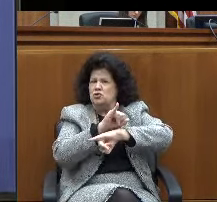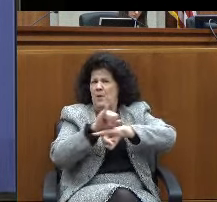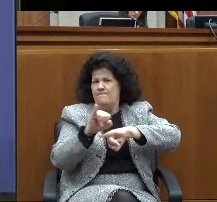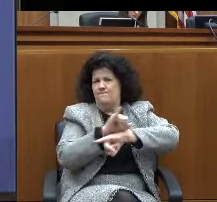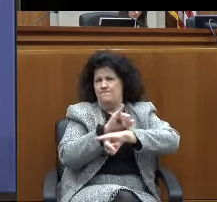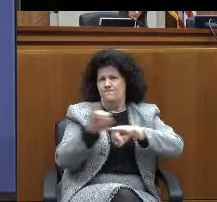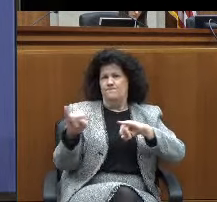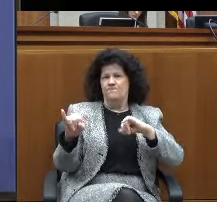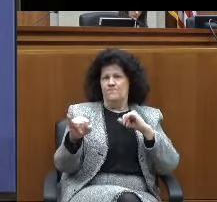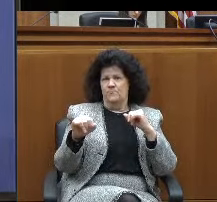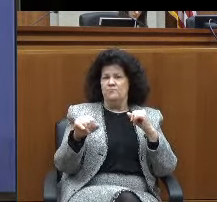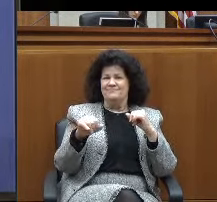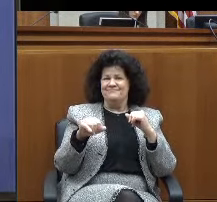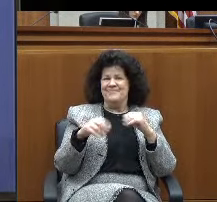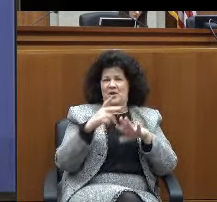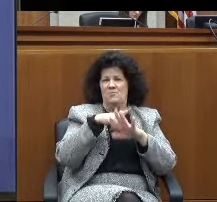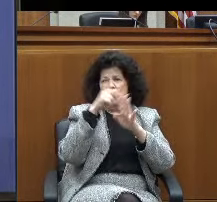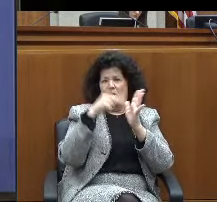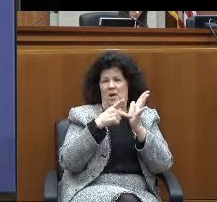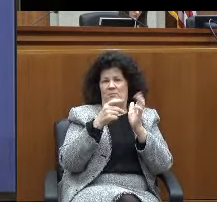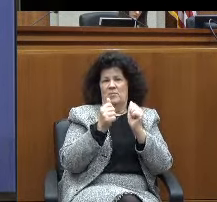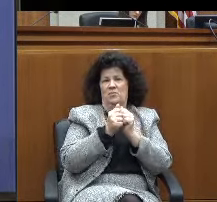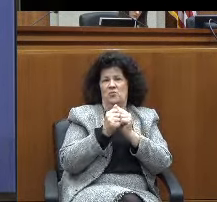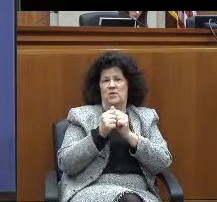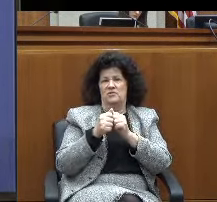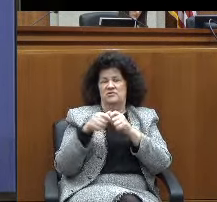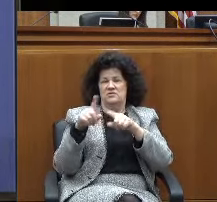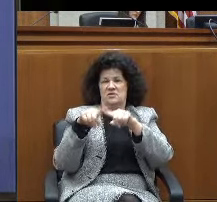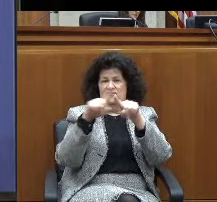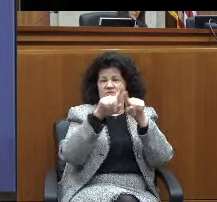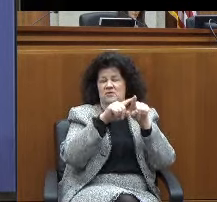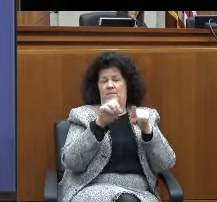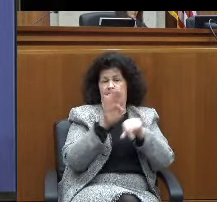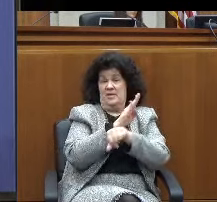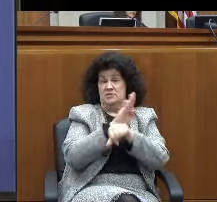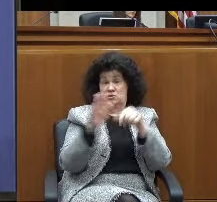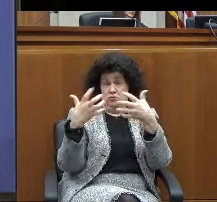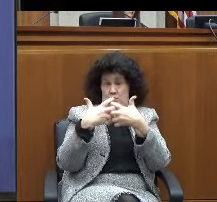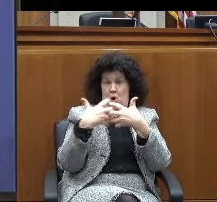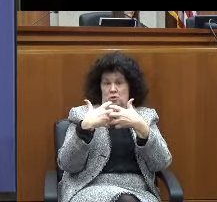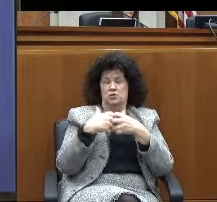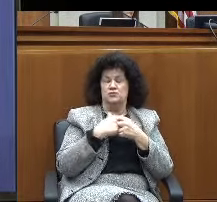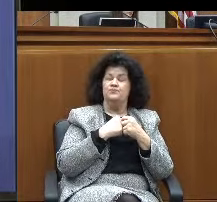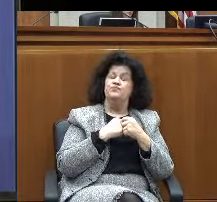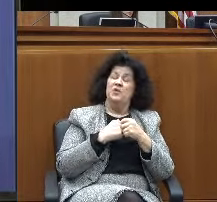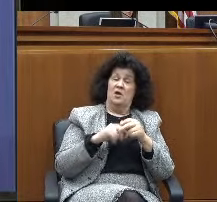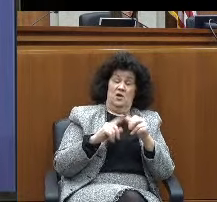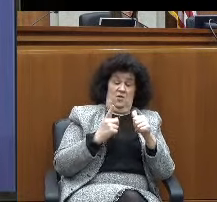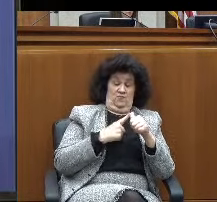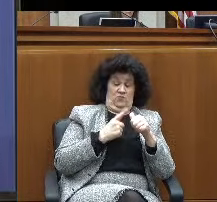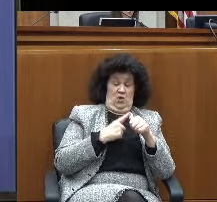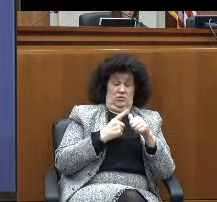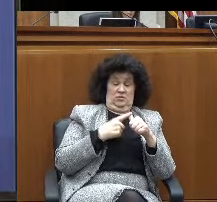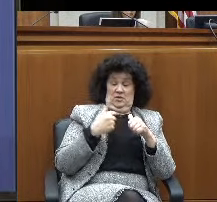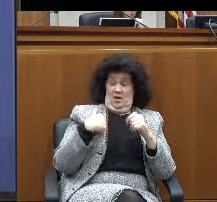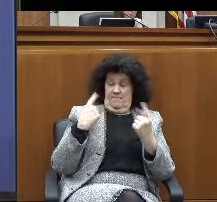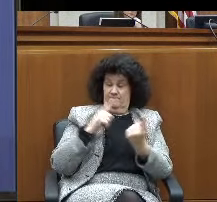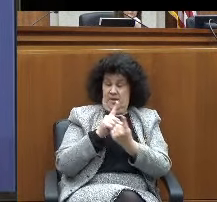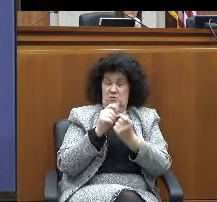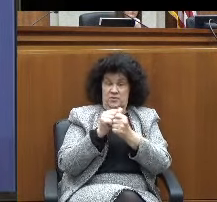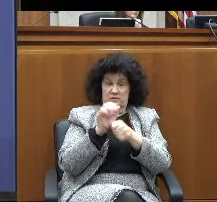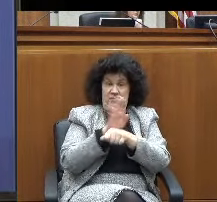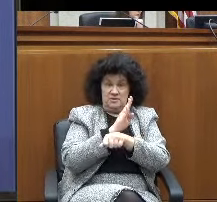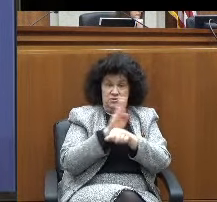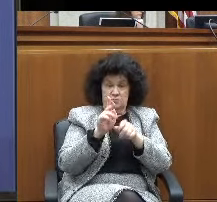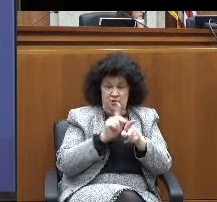programs with their business partners, industry leaders. For the first half of my fellowship, I've been meeting with business